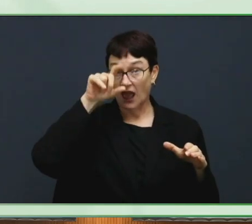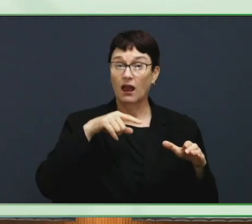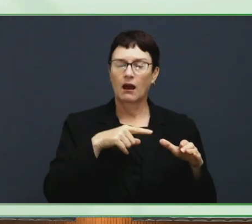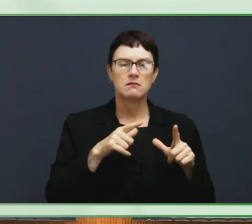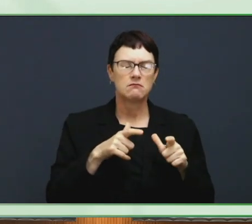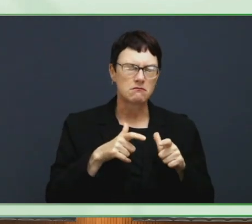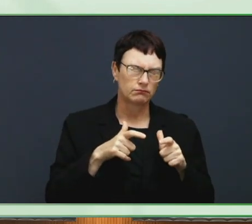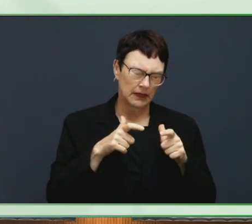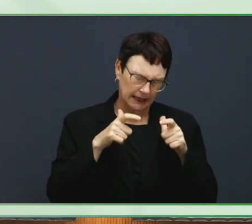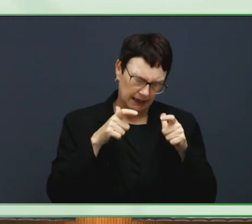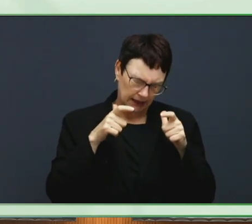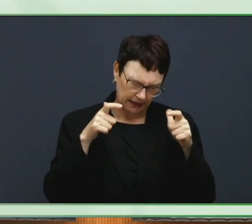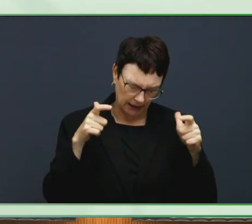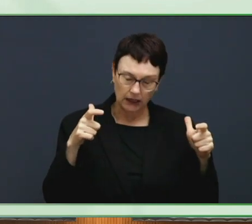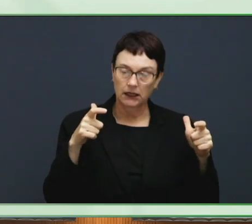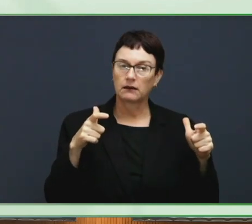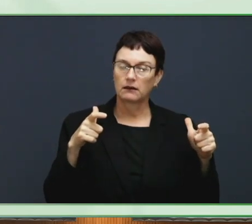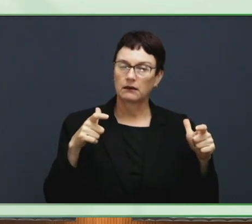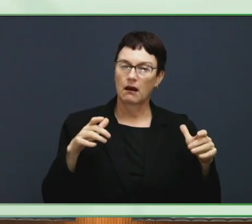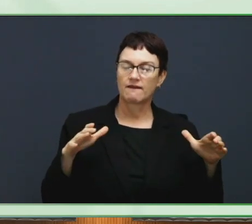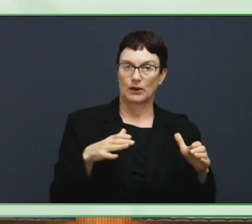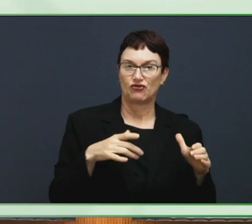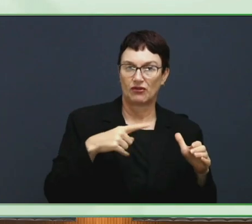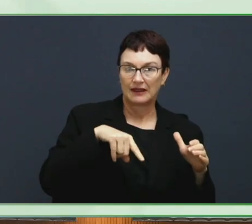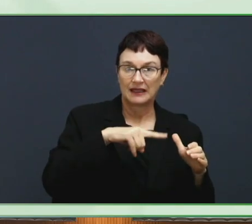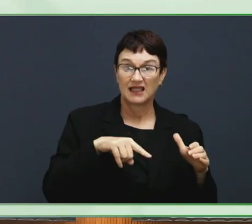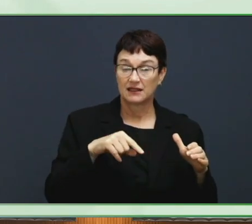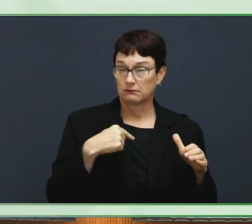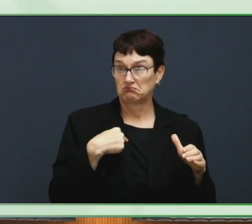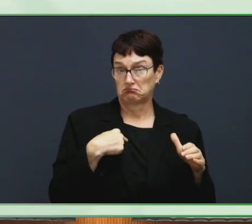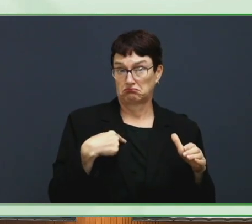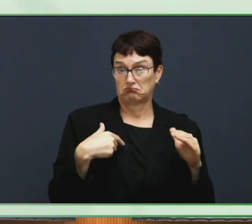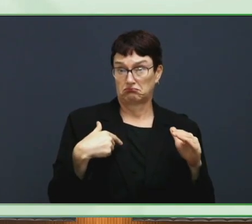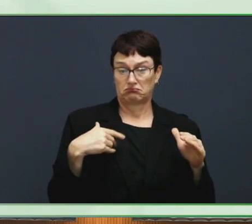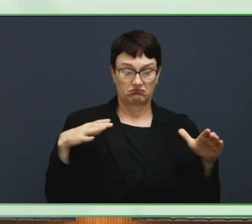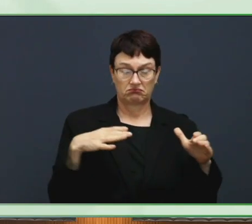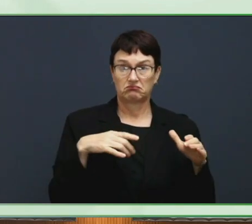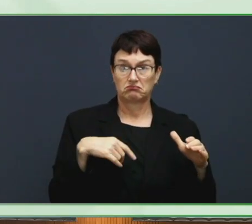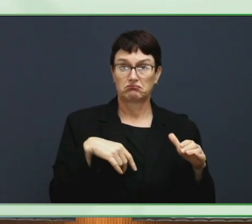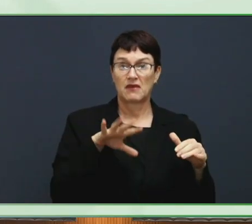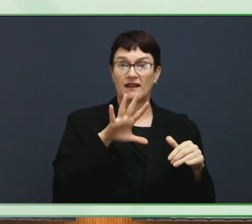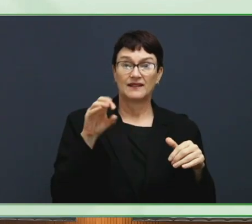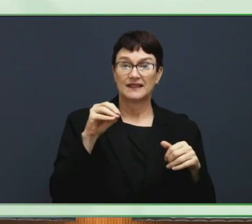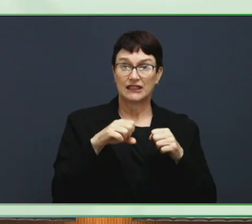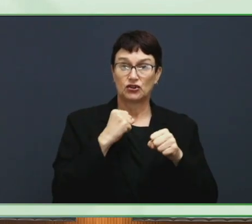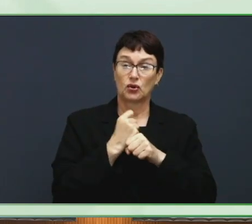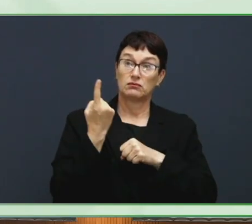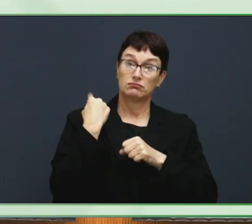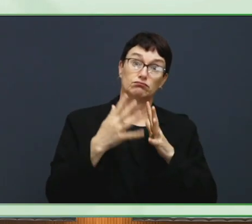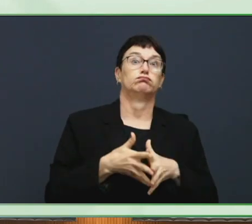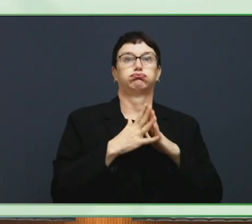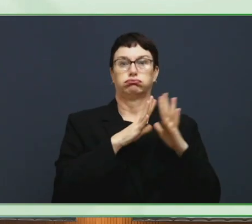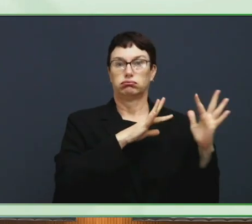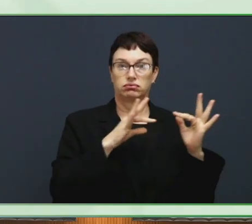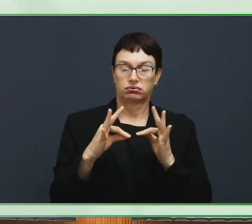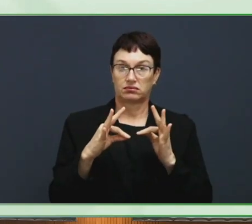revised vision, as we are a 50 years organization now, we revised our vision, which became that we